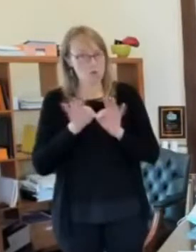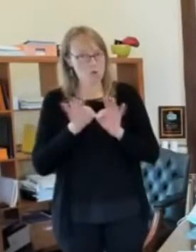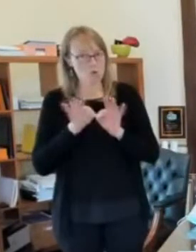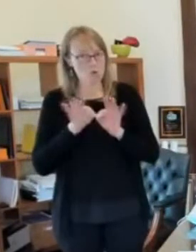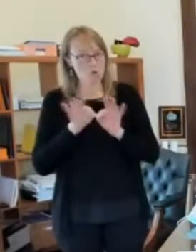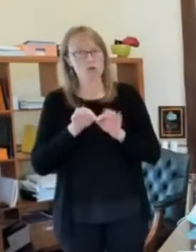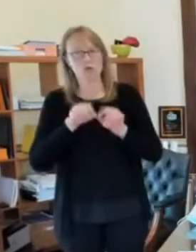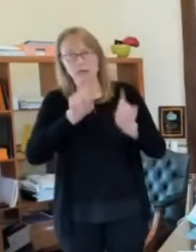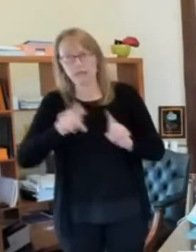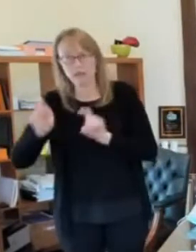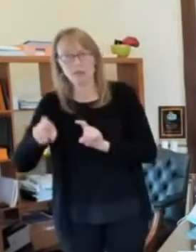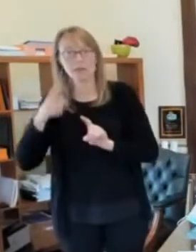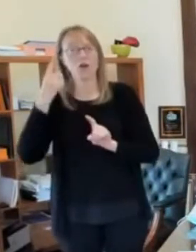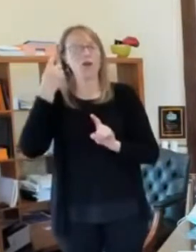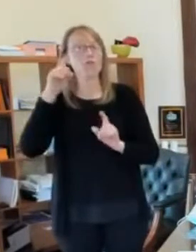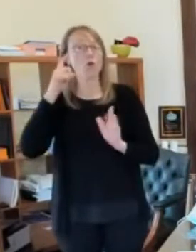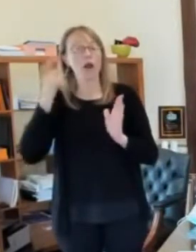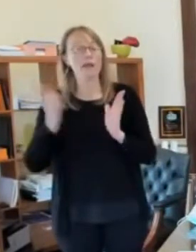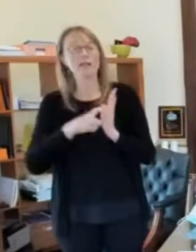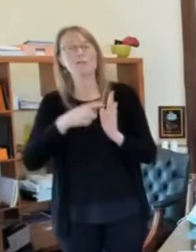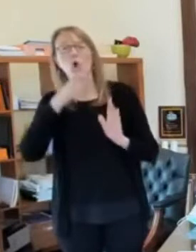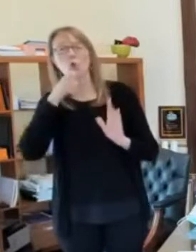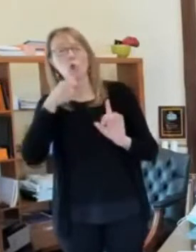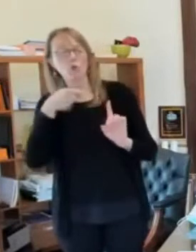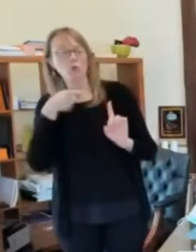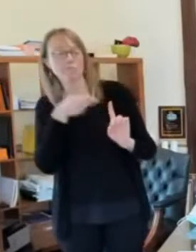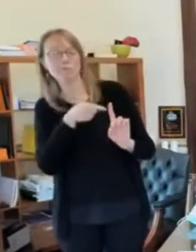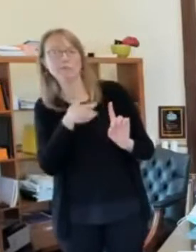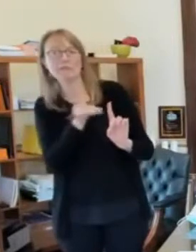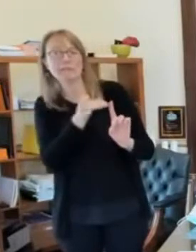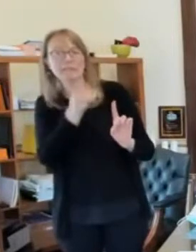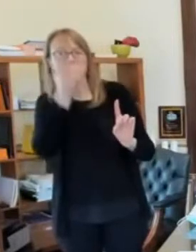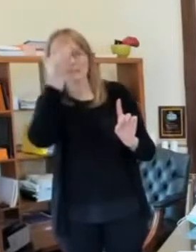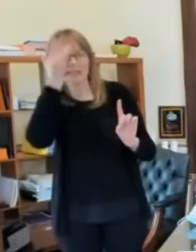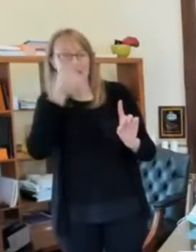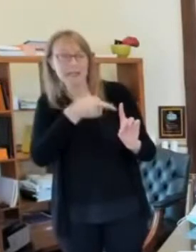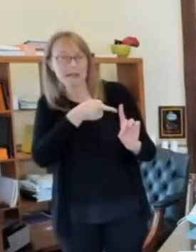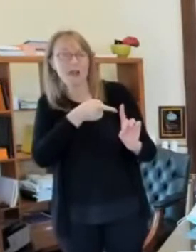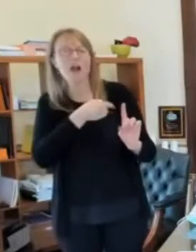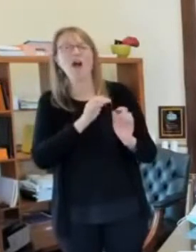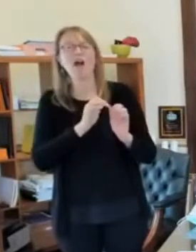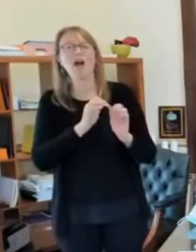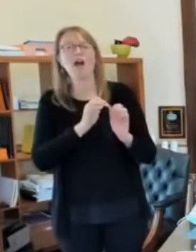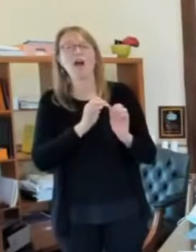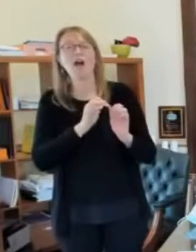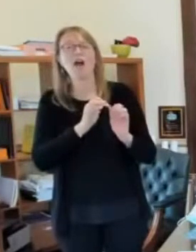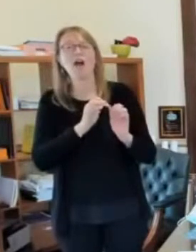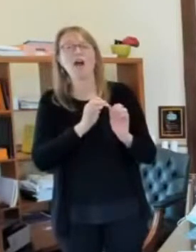some interesting COVID information. We're glad that our positivity rate is down. Our testing